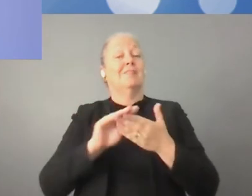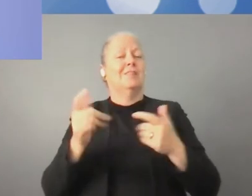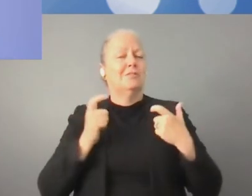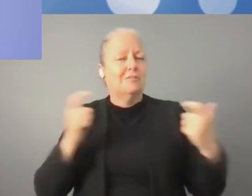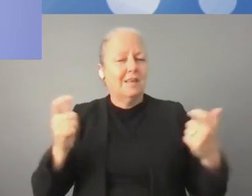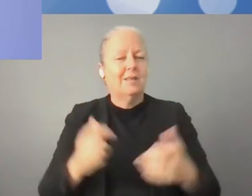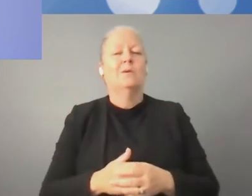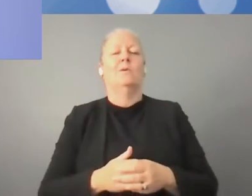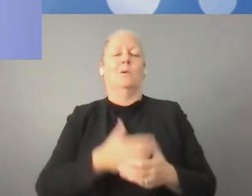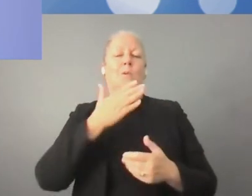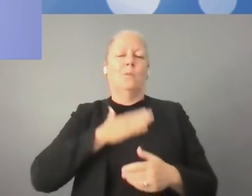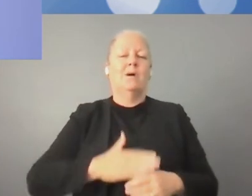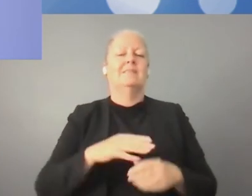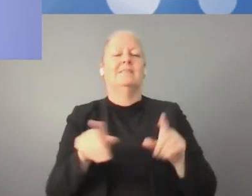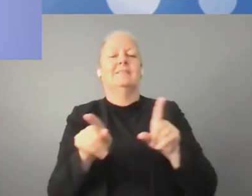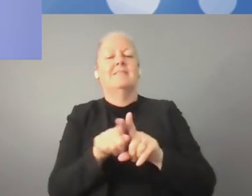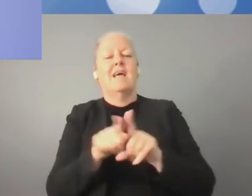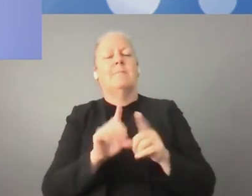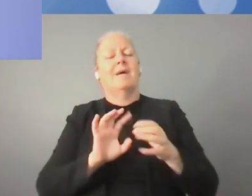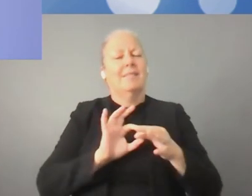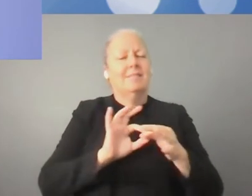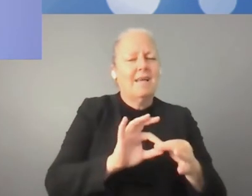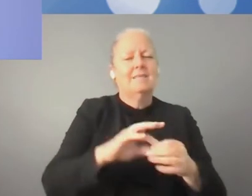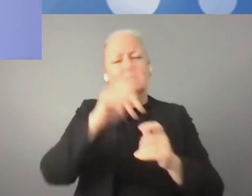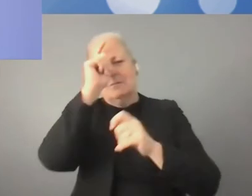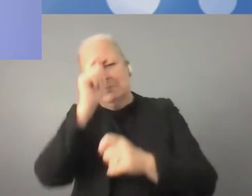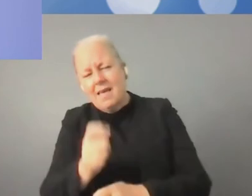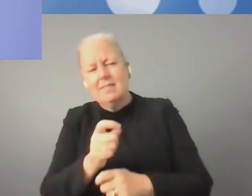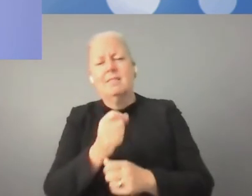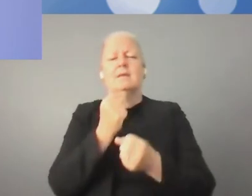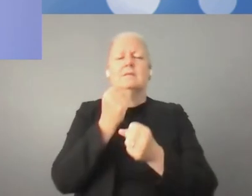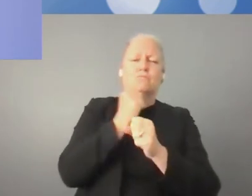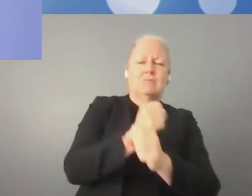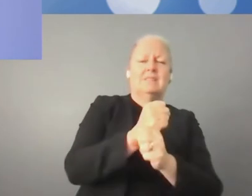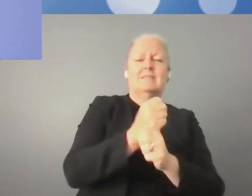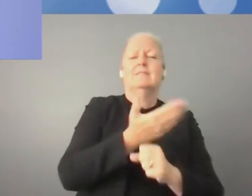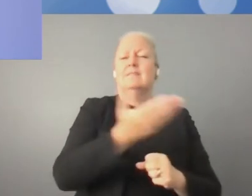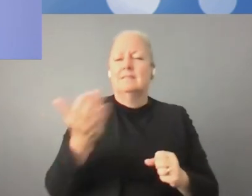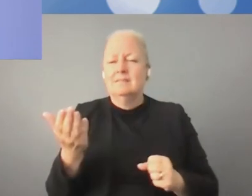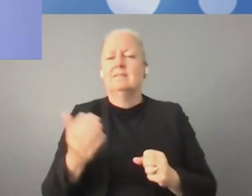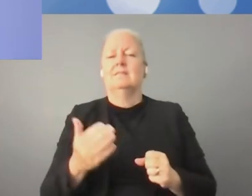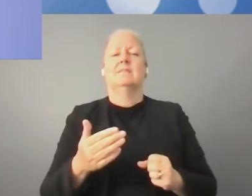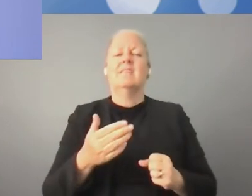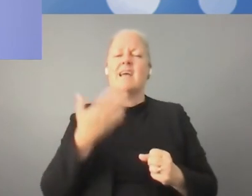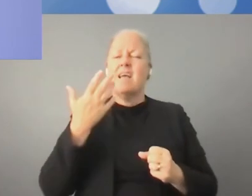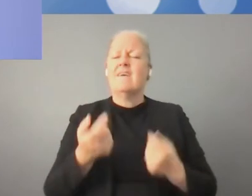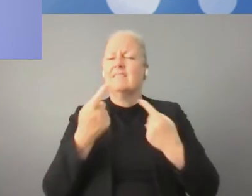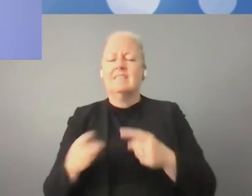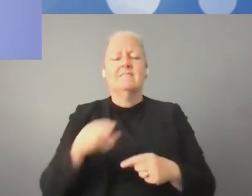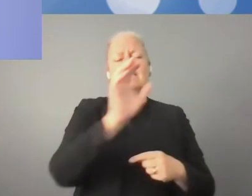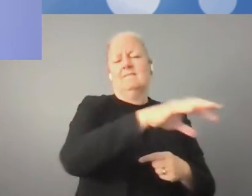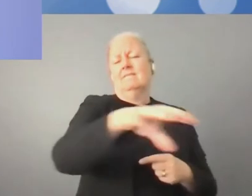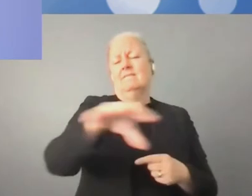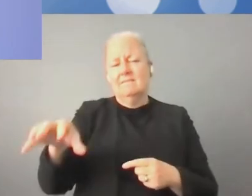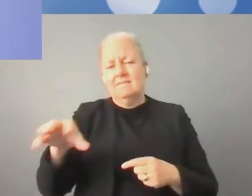of multi-stakeholders venues we call them roundtables and and we engage all the participants in the agf and